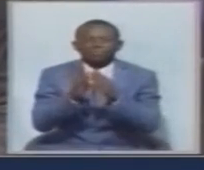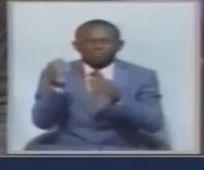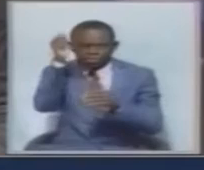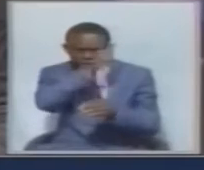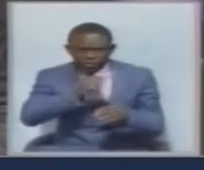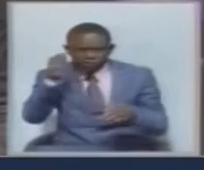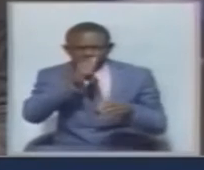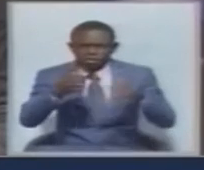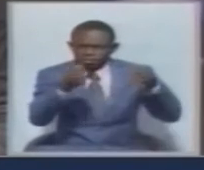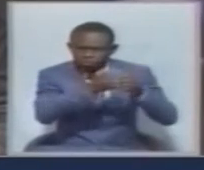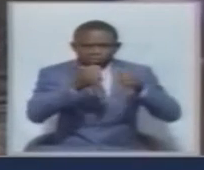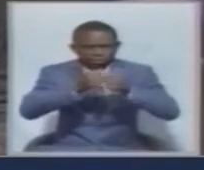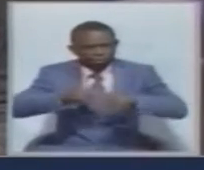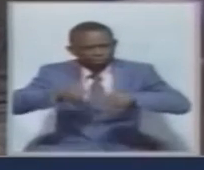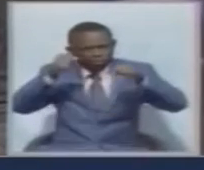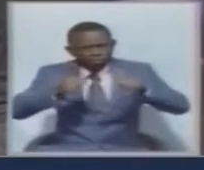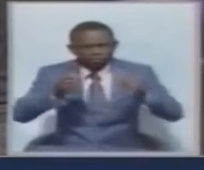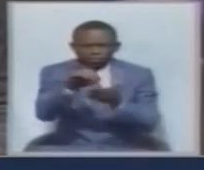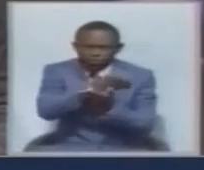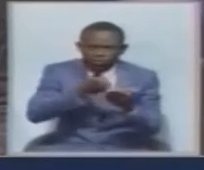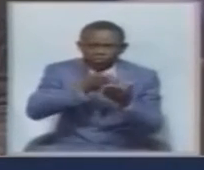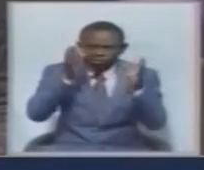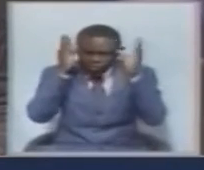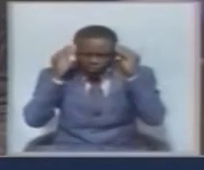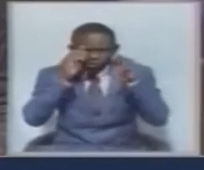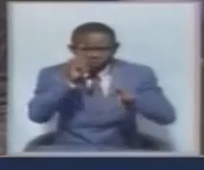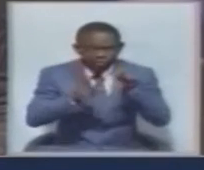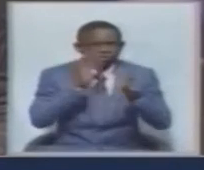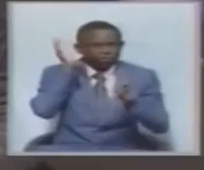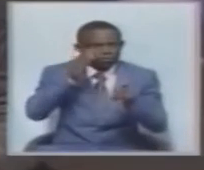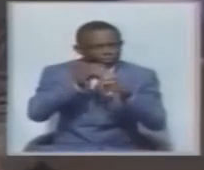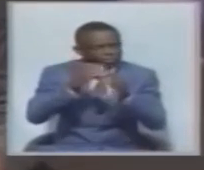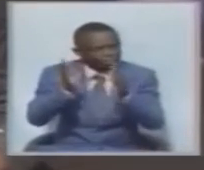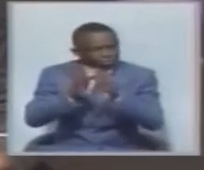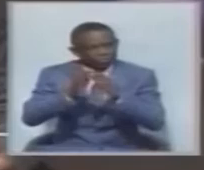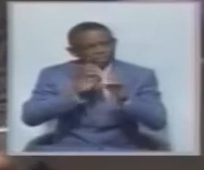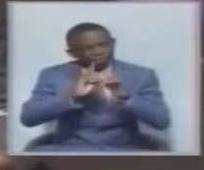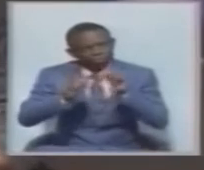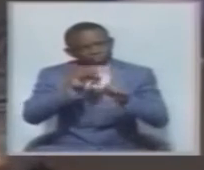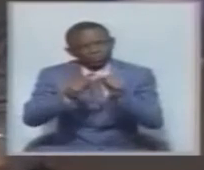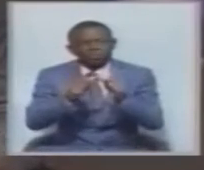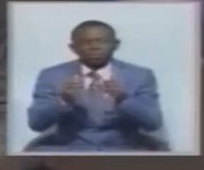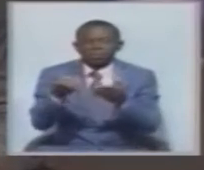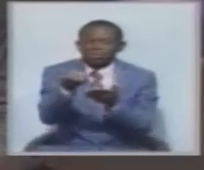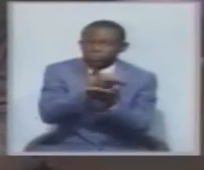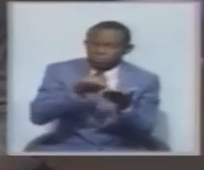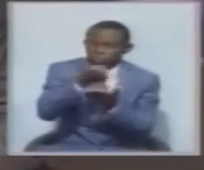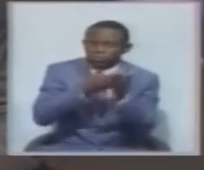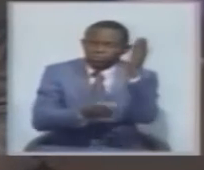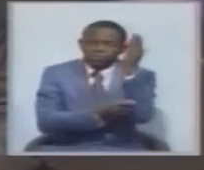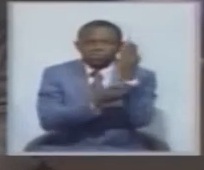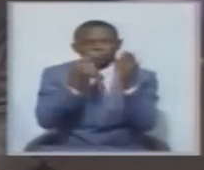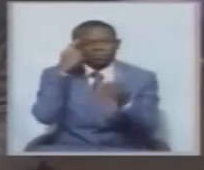ministers will take part in close to 40 official meetings aimed at debating the social and economic development of the